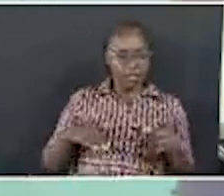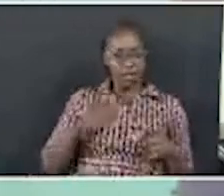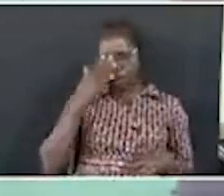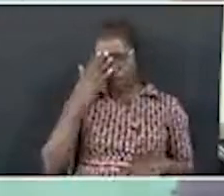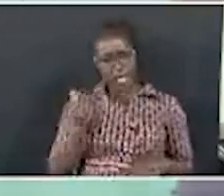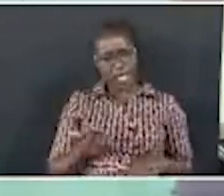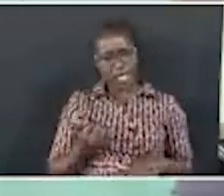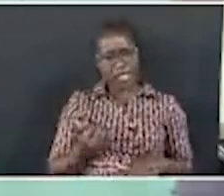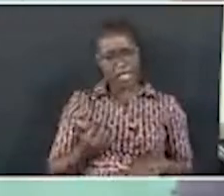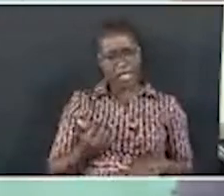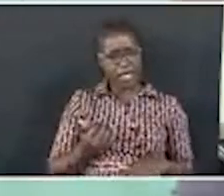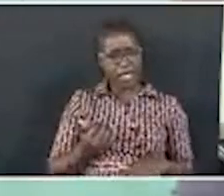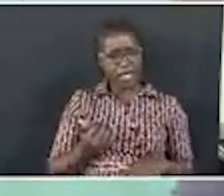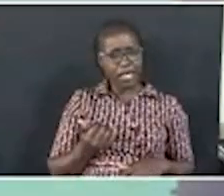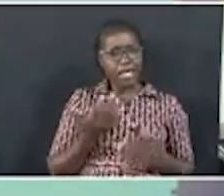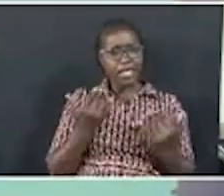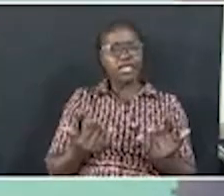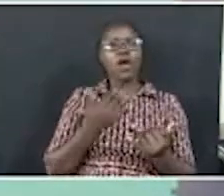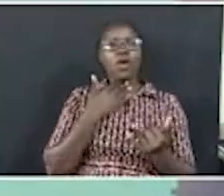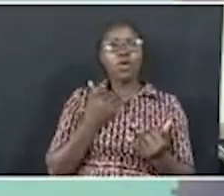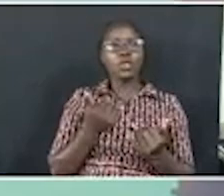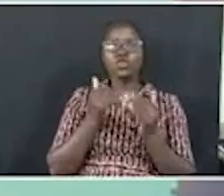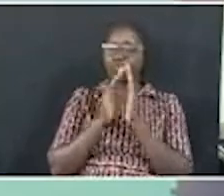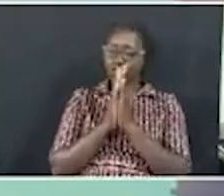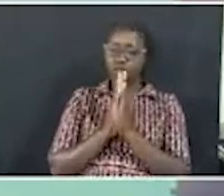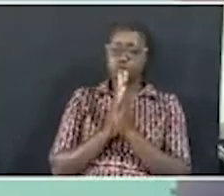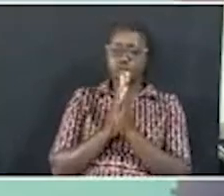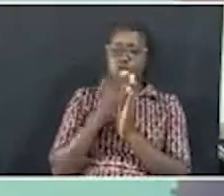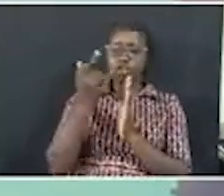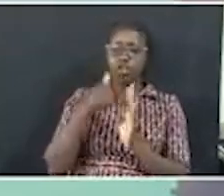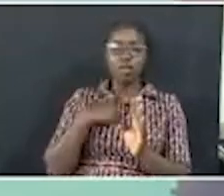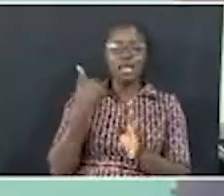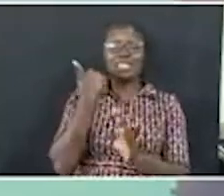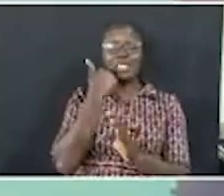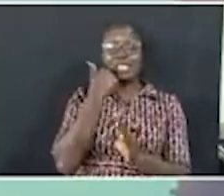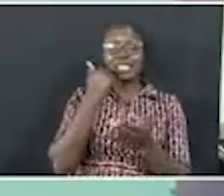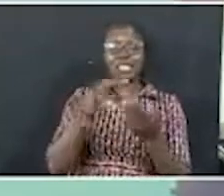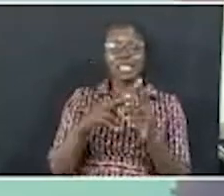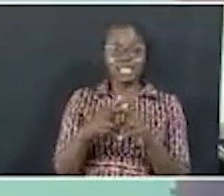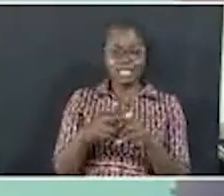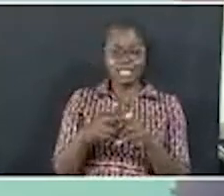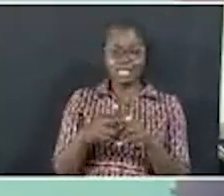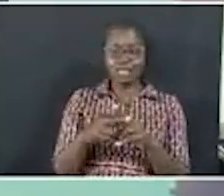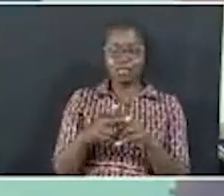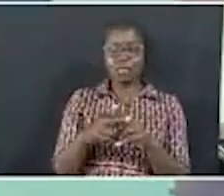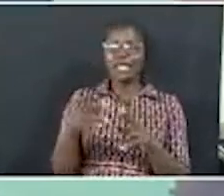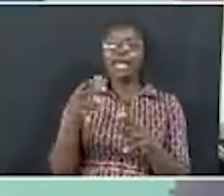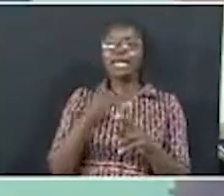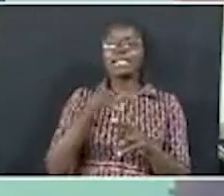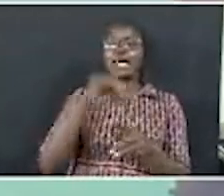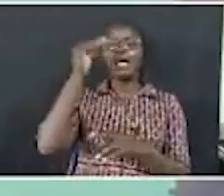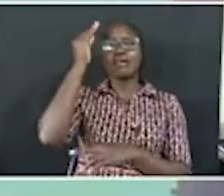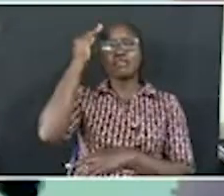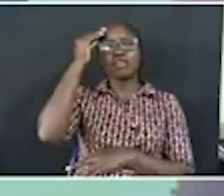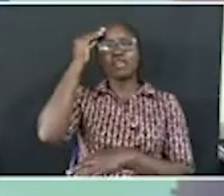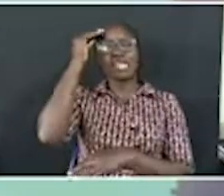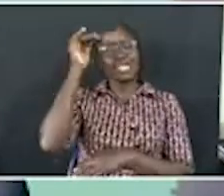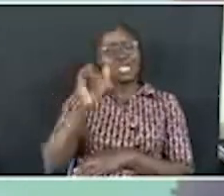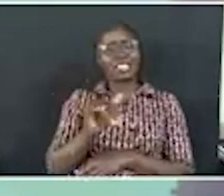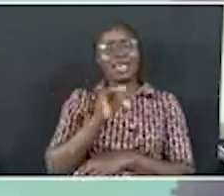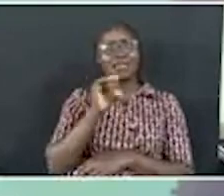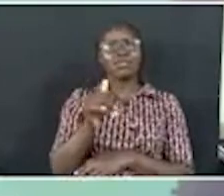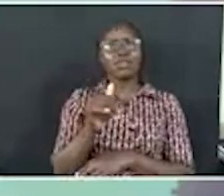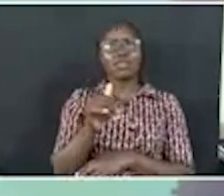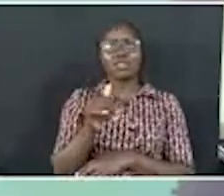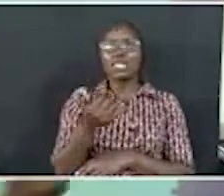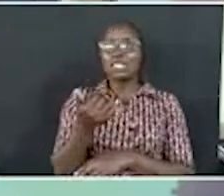Why? Because I now want to pray for my sick relative. And I realize I will not kneel